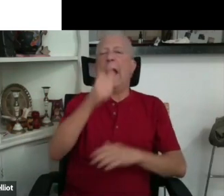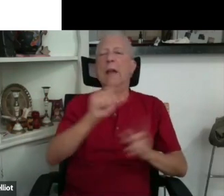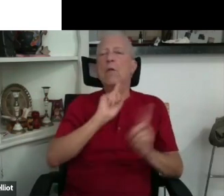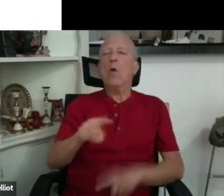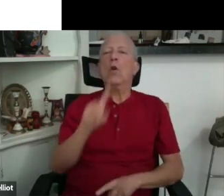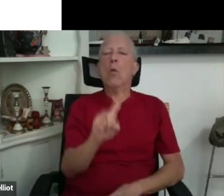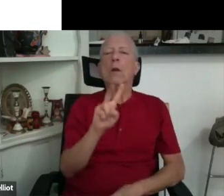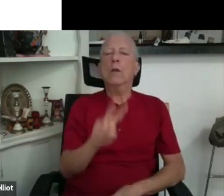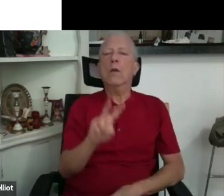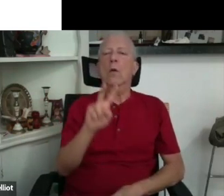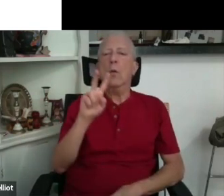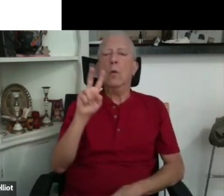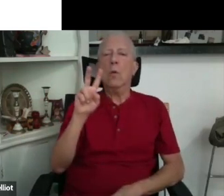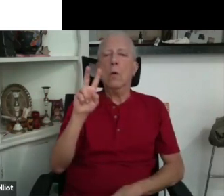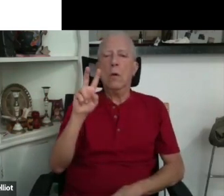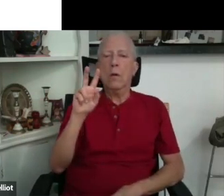13224.